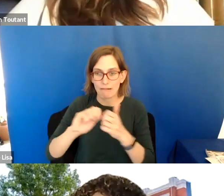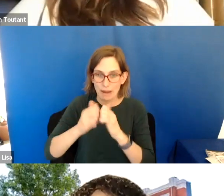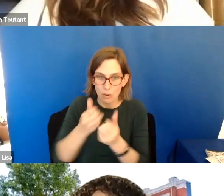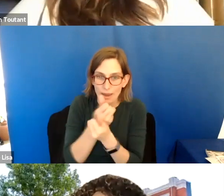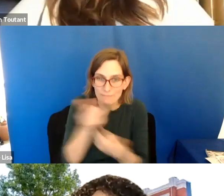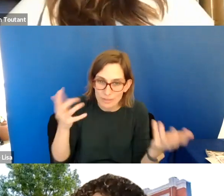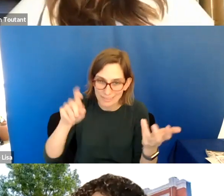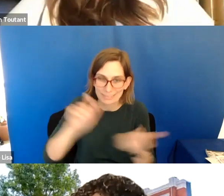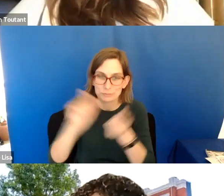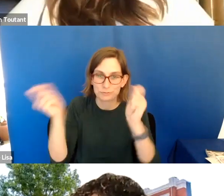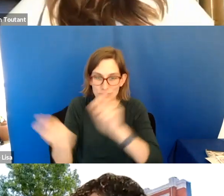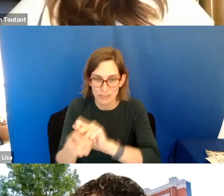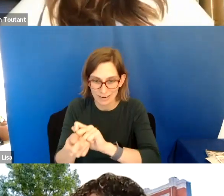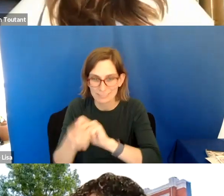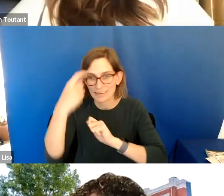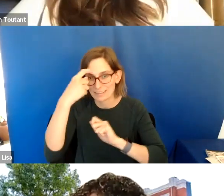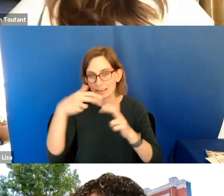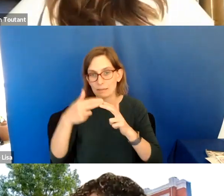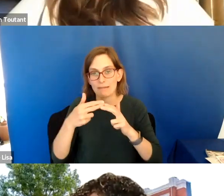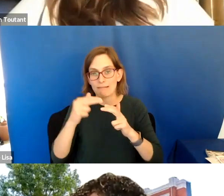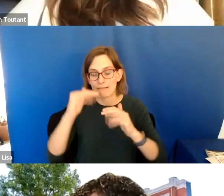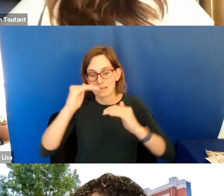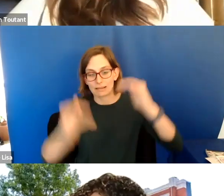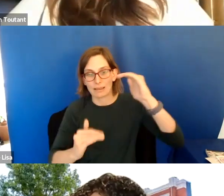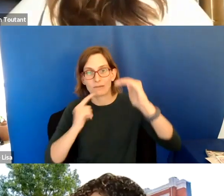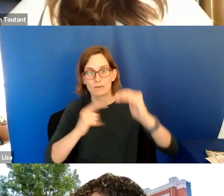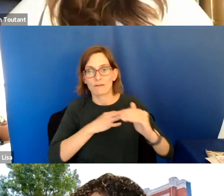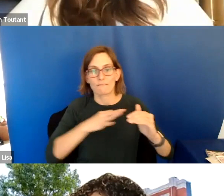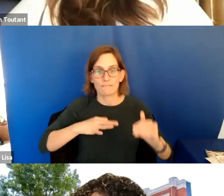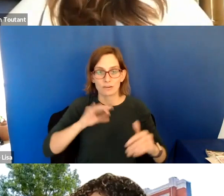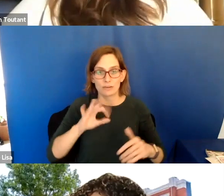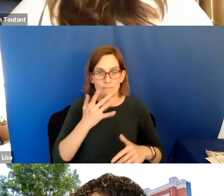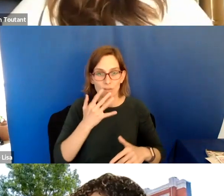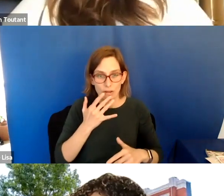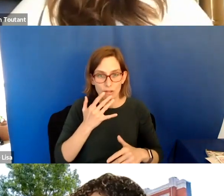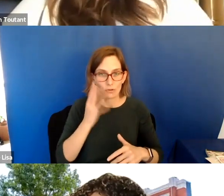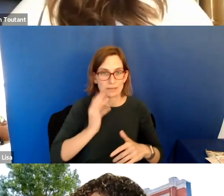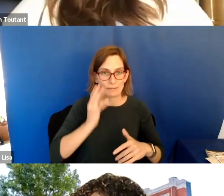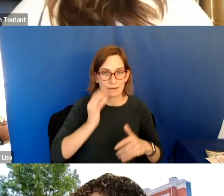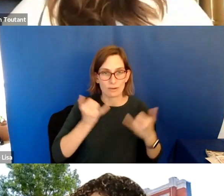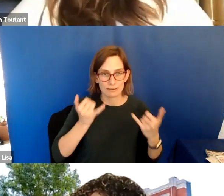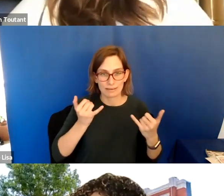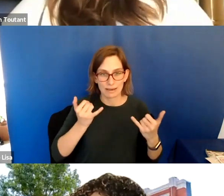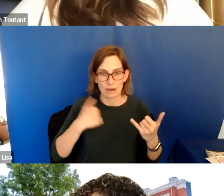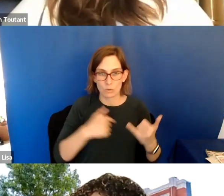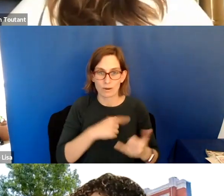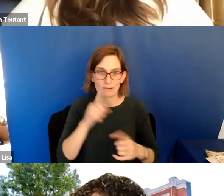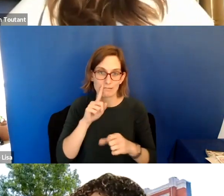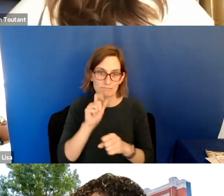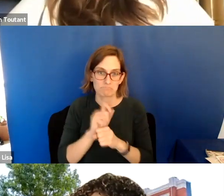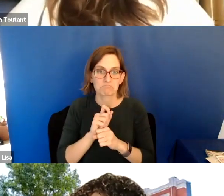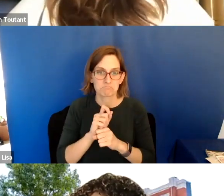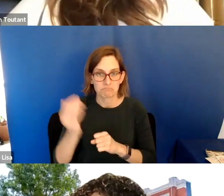change. So thinking about the inequities that faculty of color currently experience, we totally acknowledge that. We